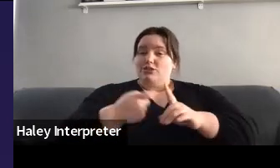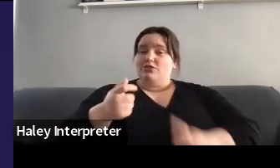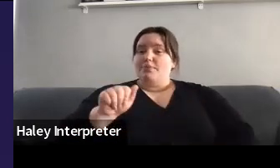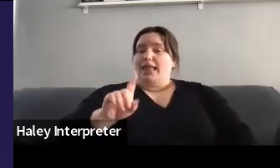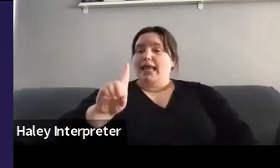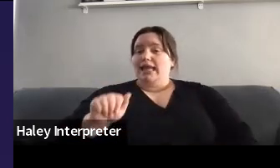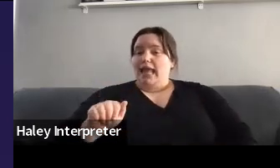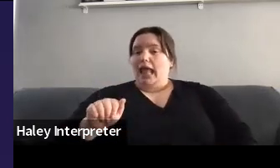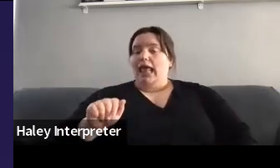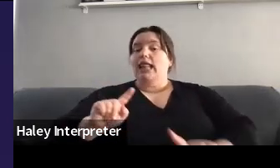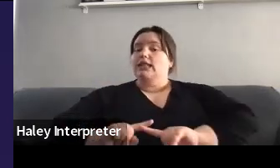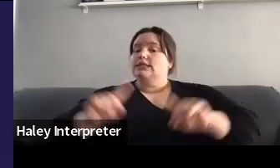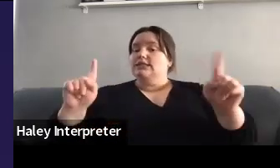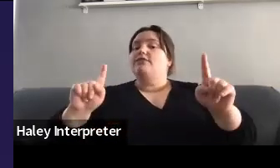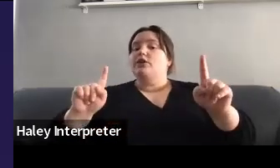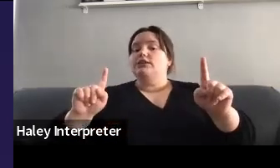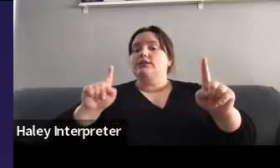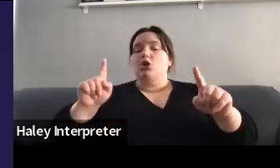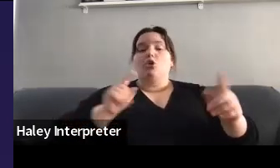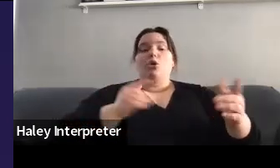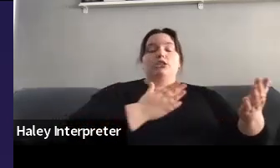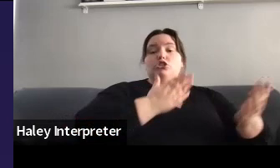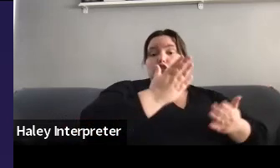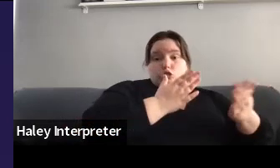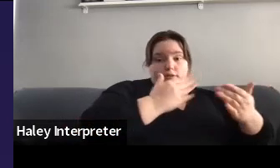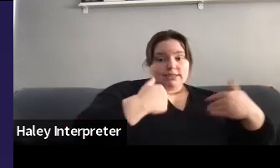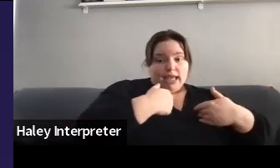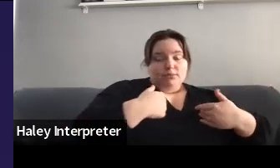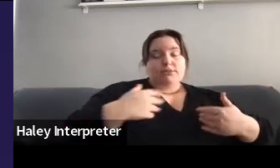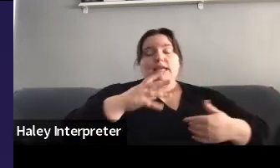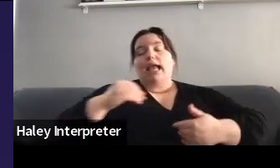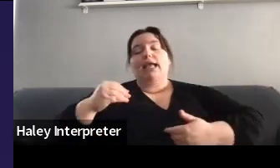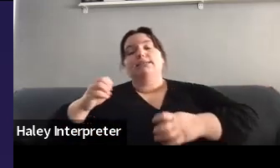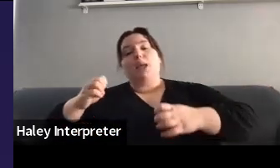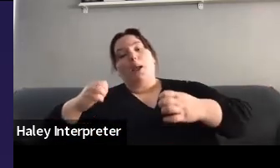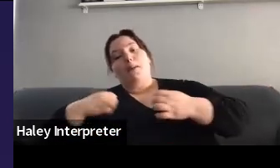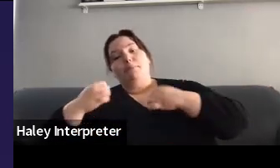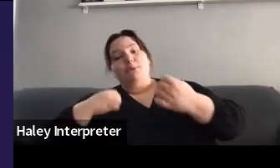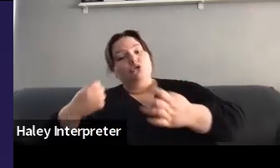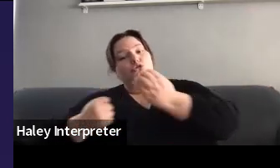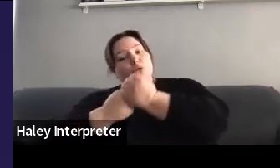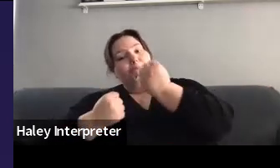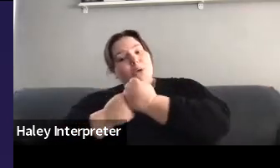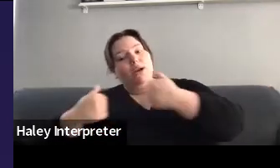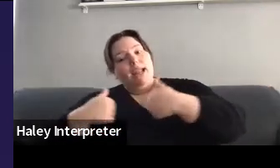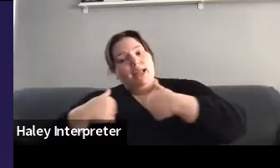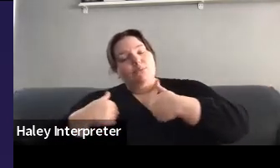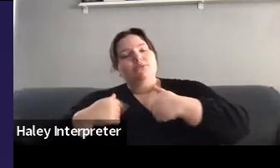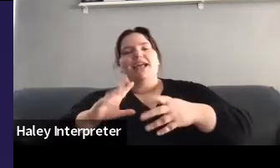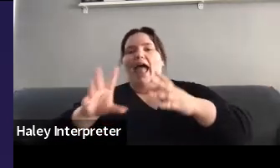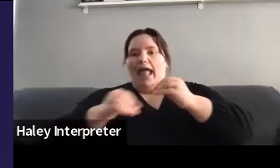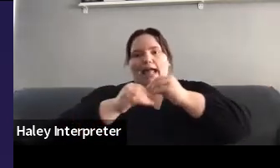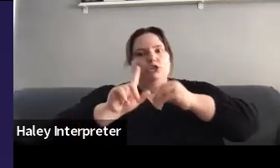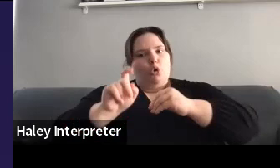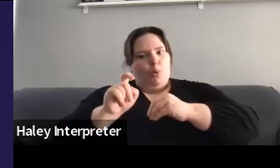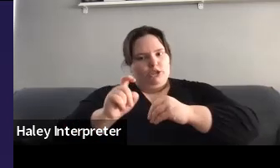difference between service animals and some emotional support animals. I just add this because this is a question that I get a lot